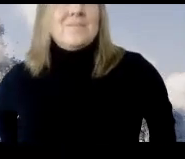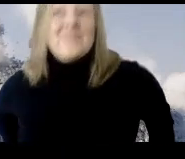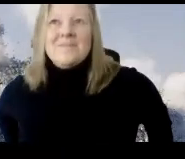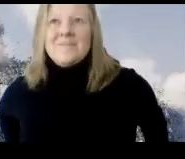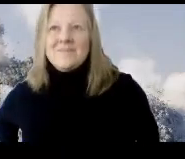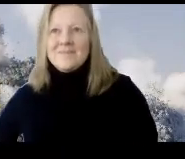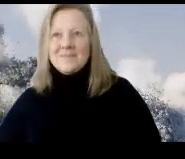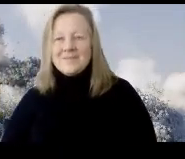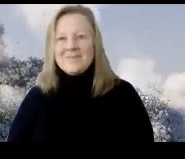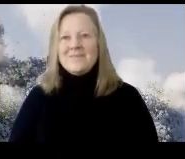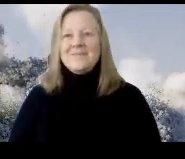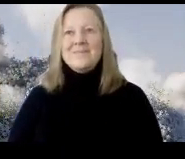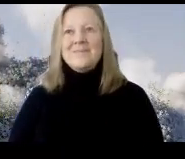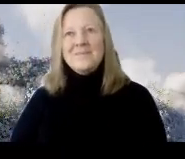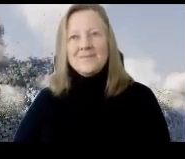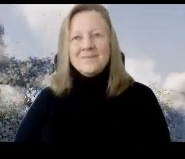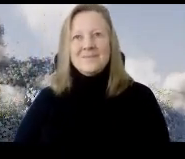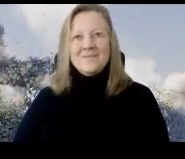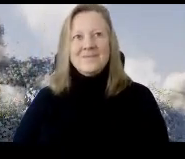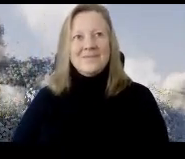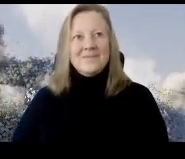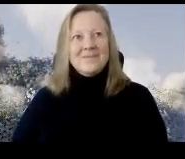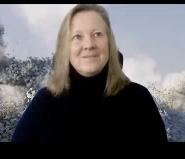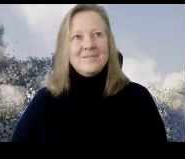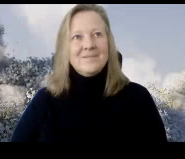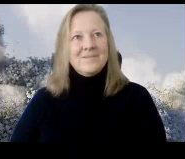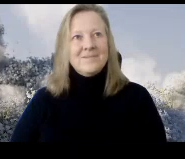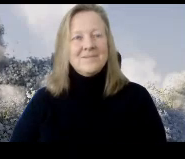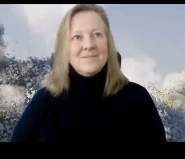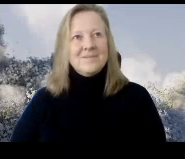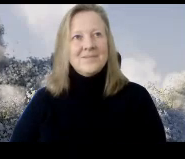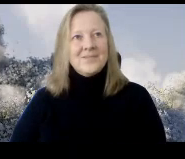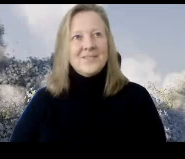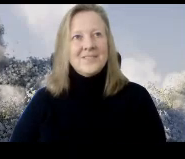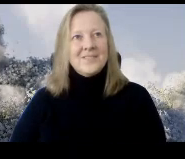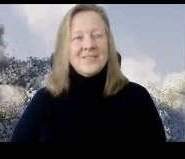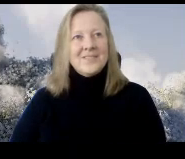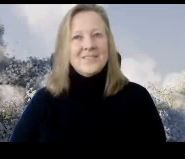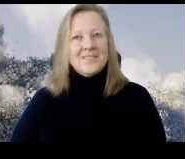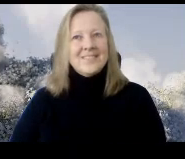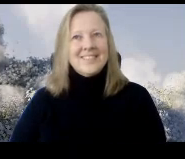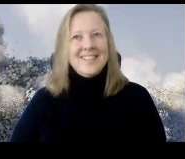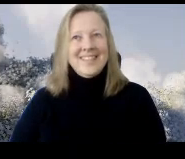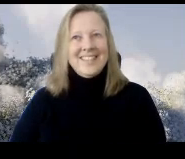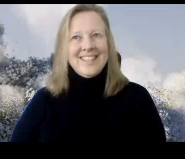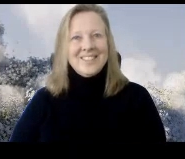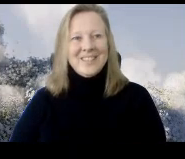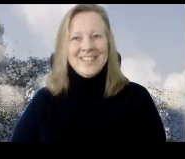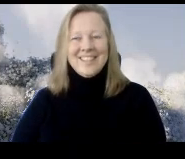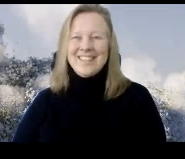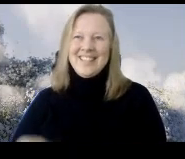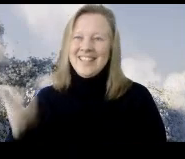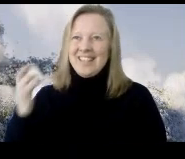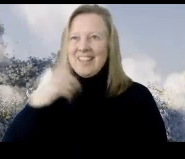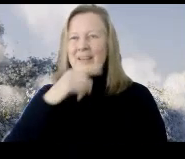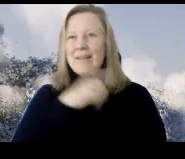some more details about each of our courses and take you for a little walk through what they look like. Thanks,